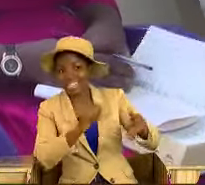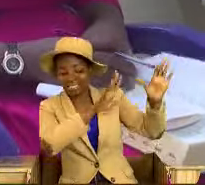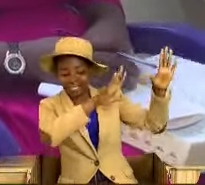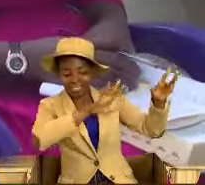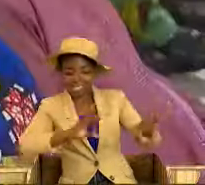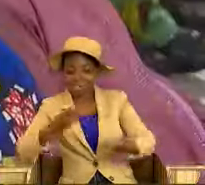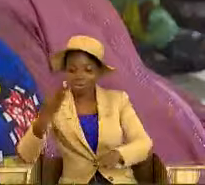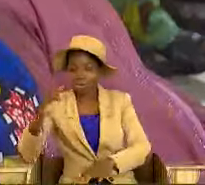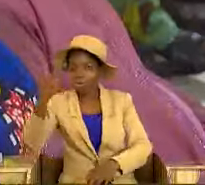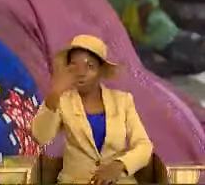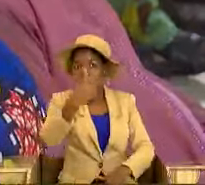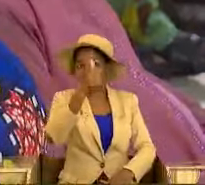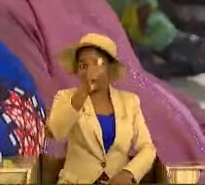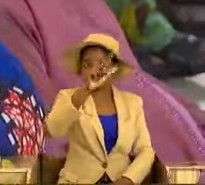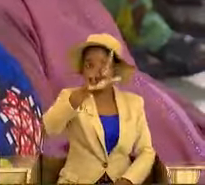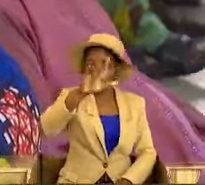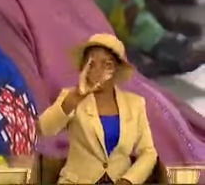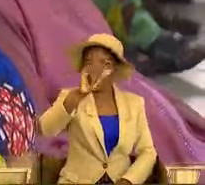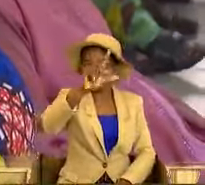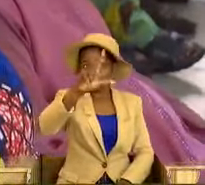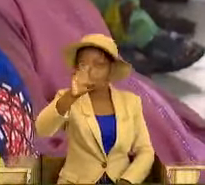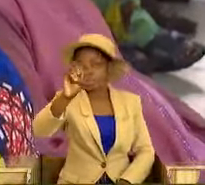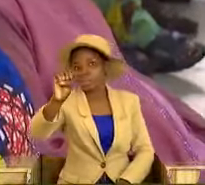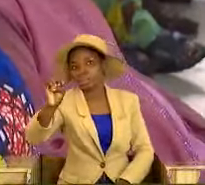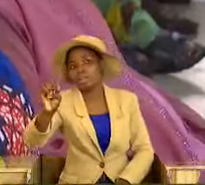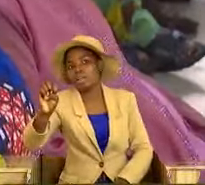Galilee was a low